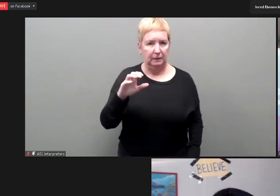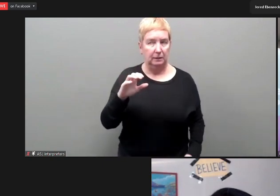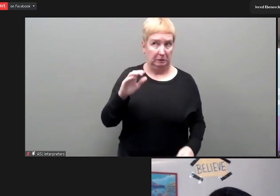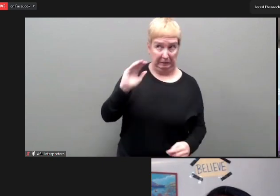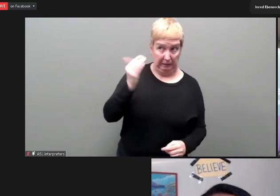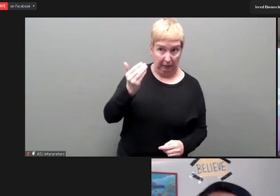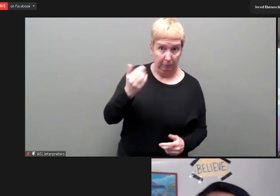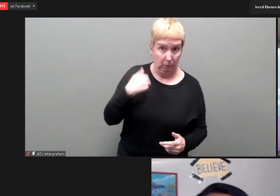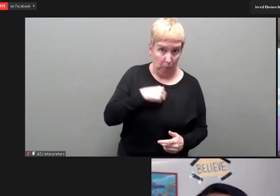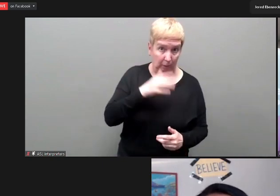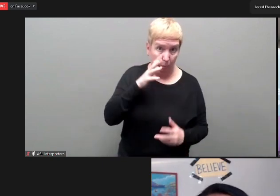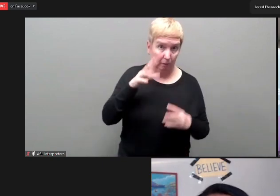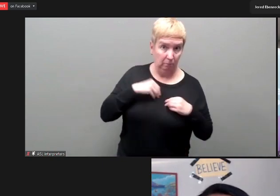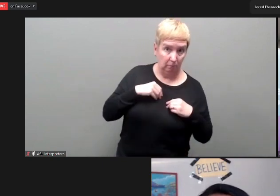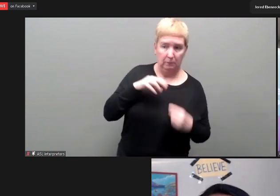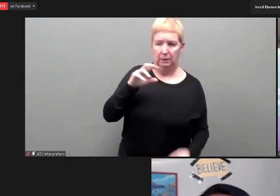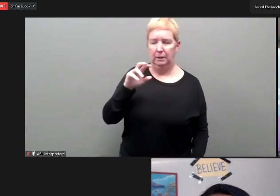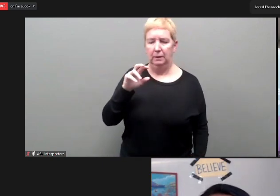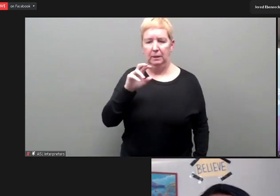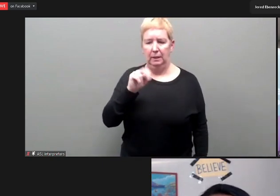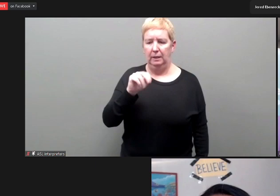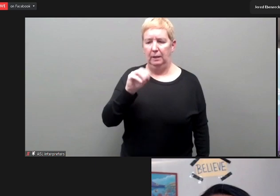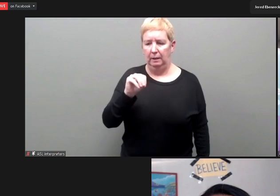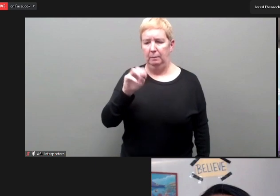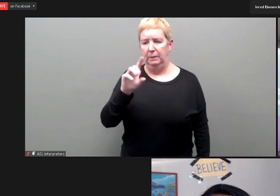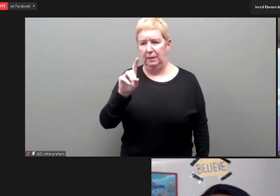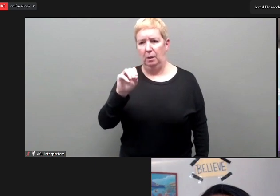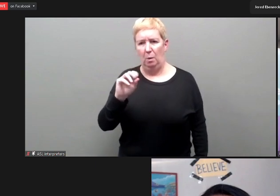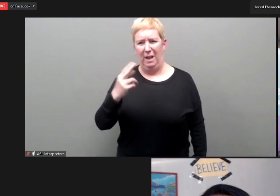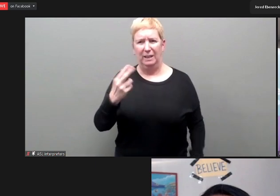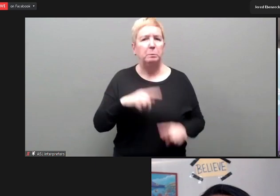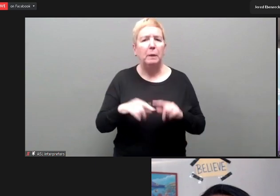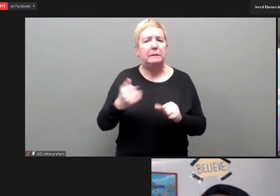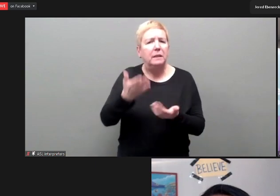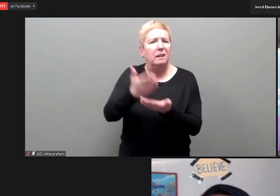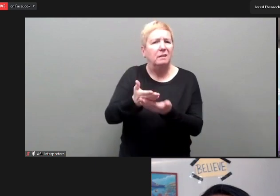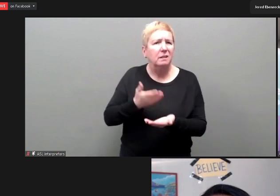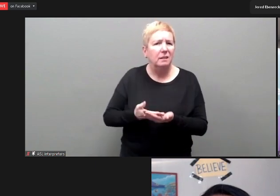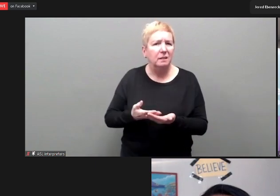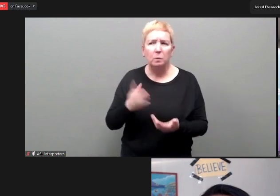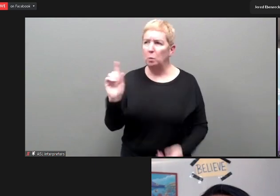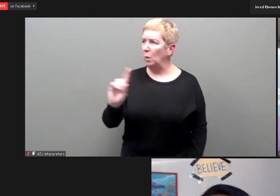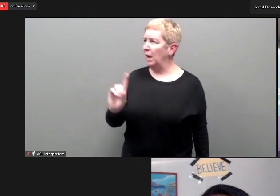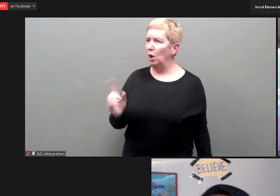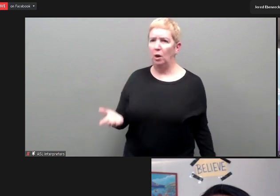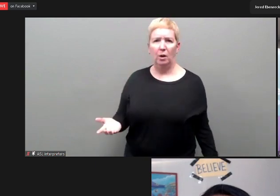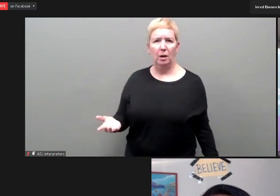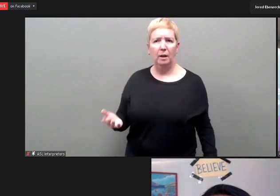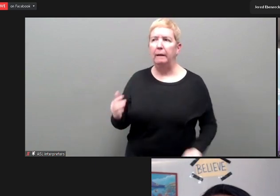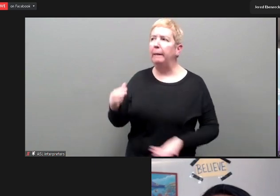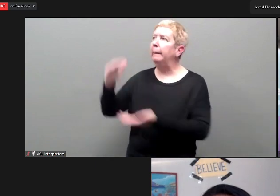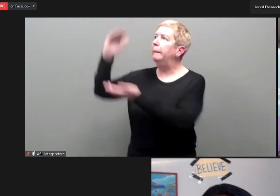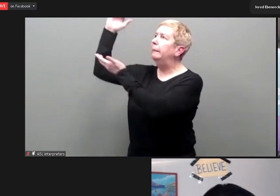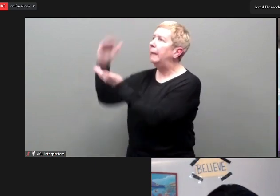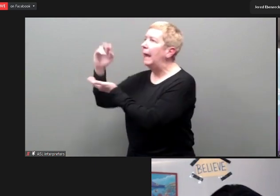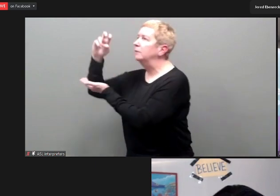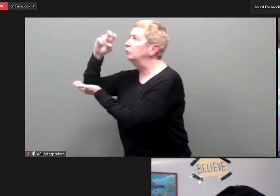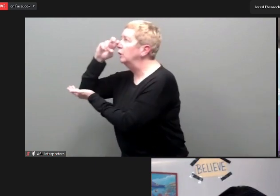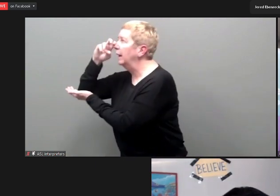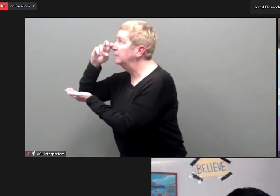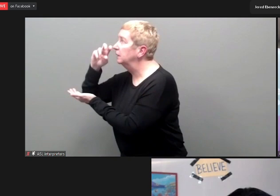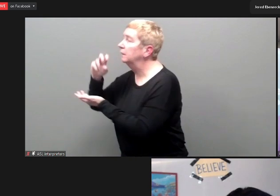them. Where's the evidence for these new recommendations? How